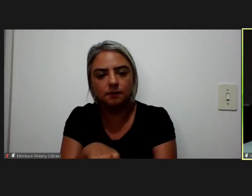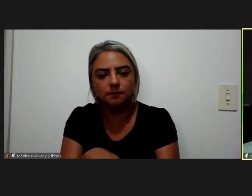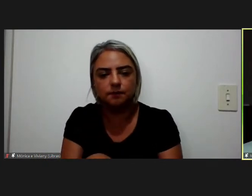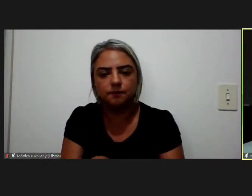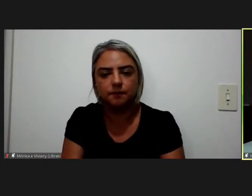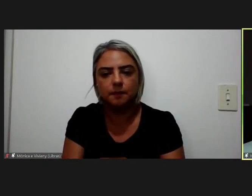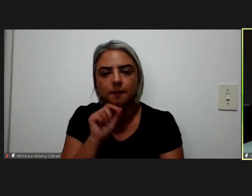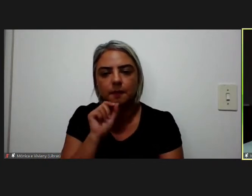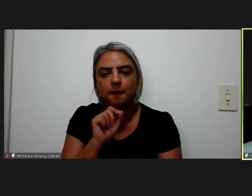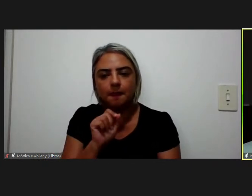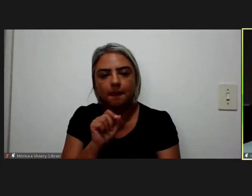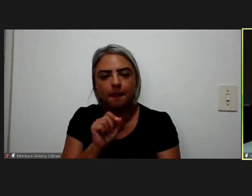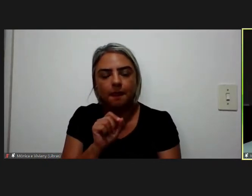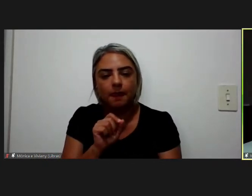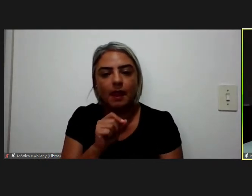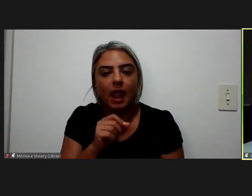CIAM.